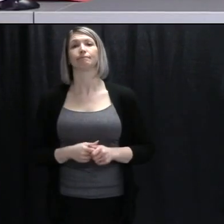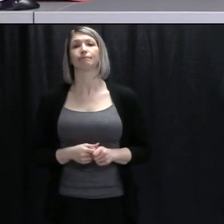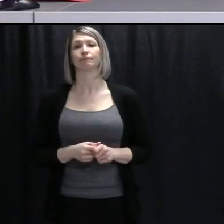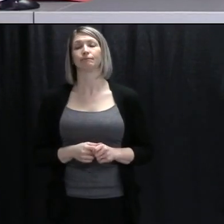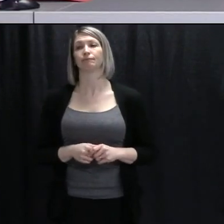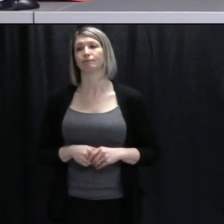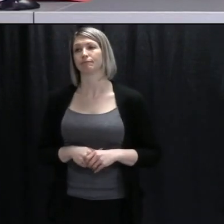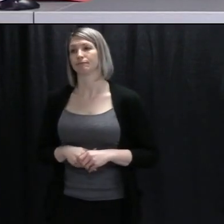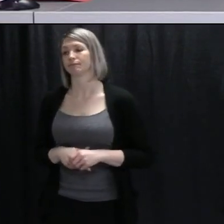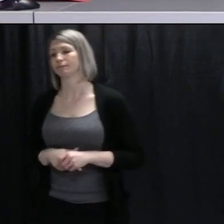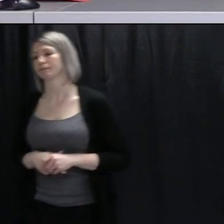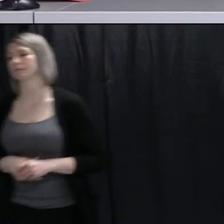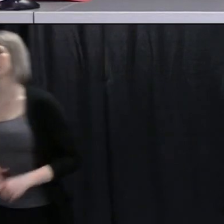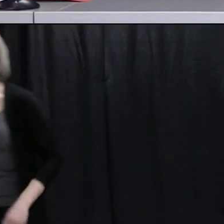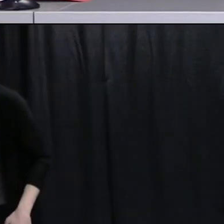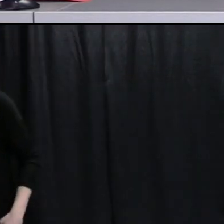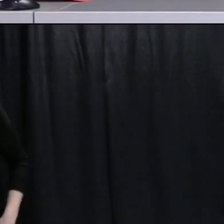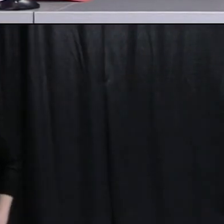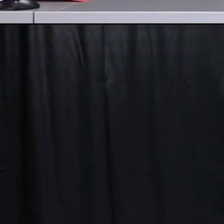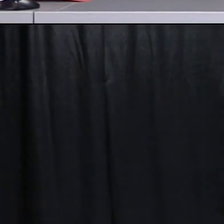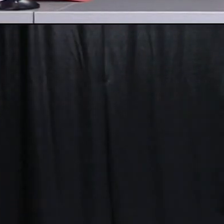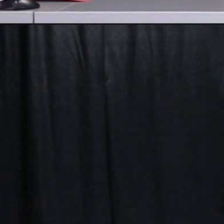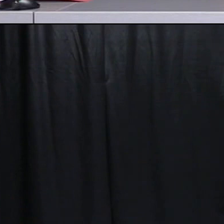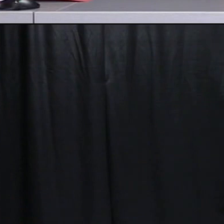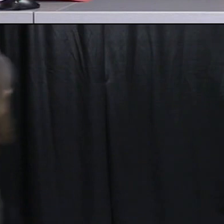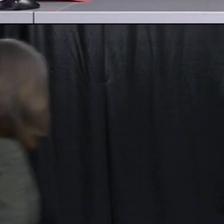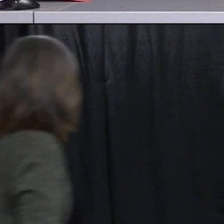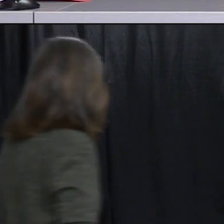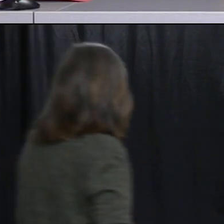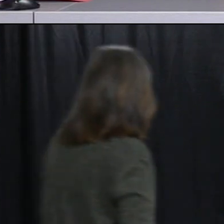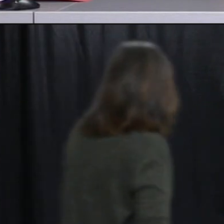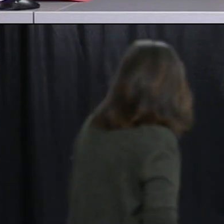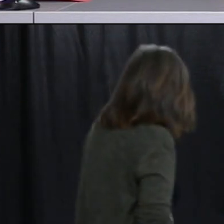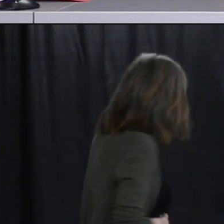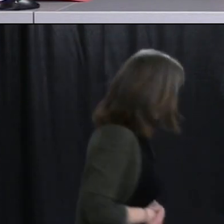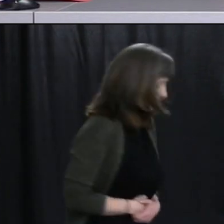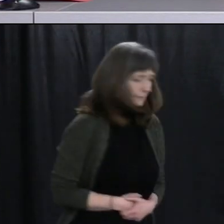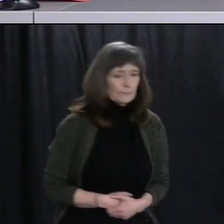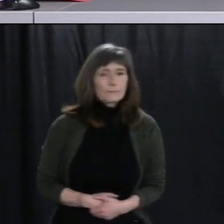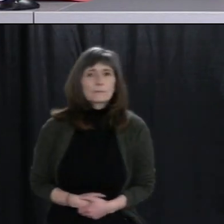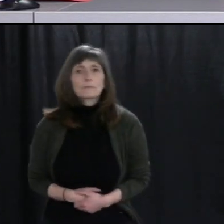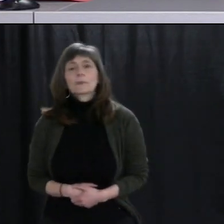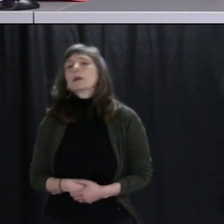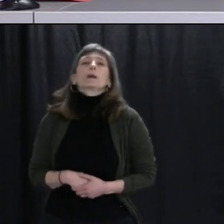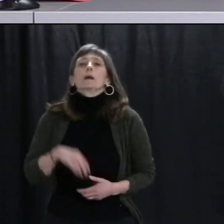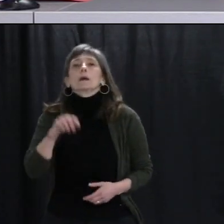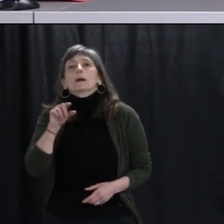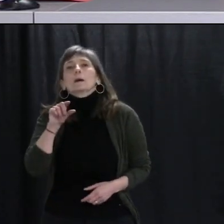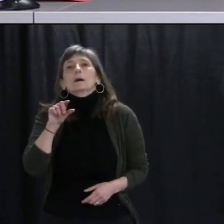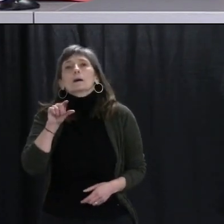Thank you. The next question is from Marika Wash from the Globe and Mail. Please go ahead.